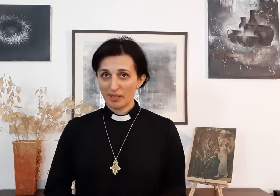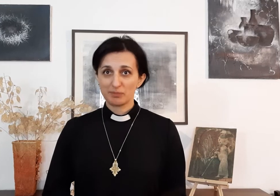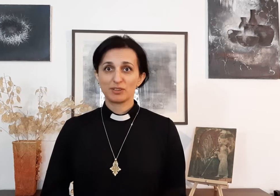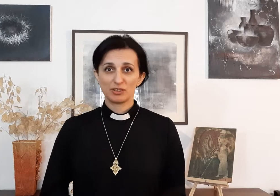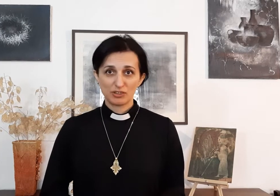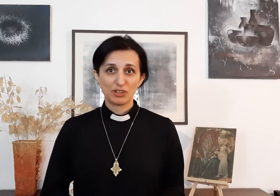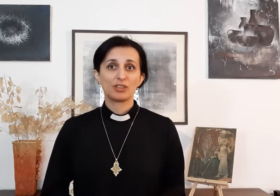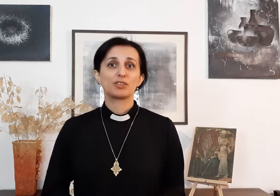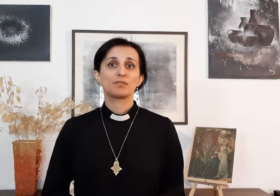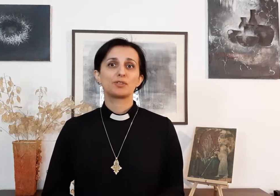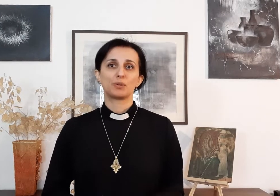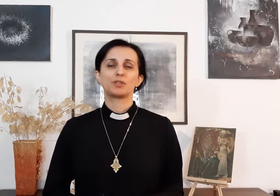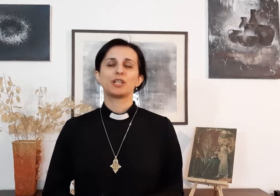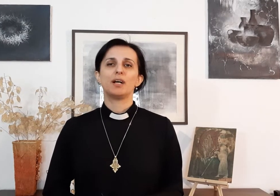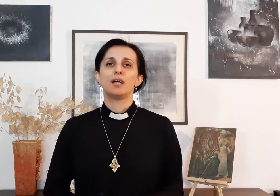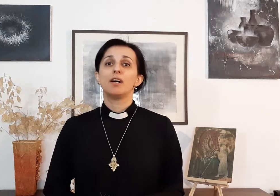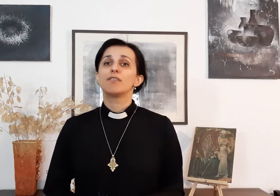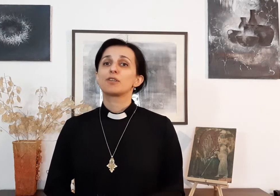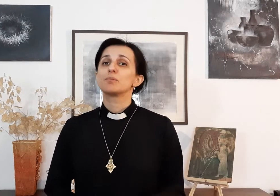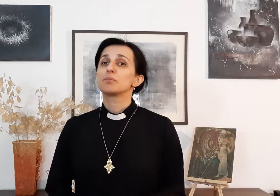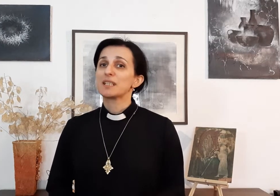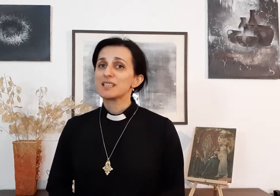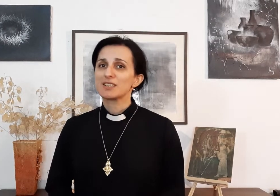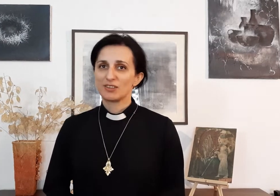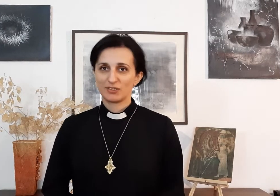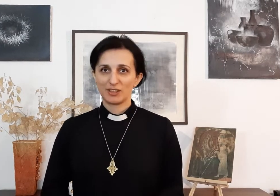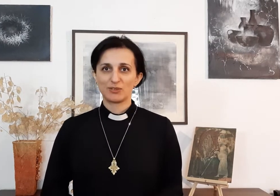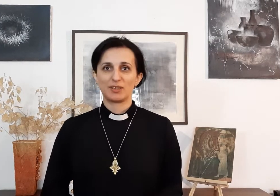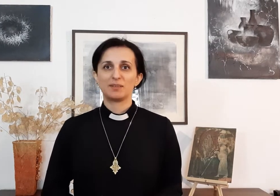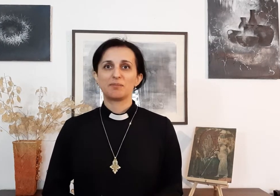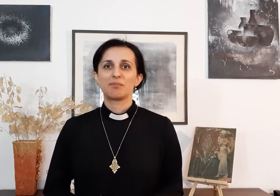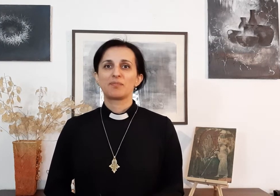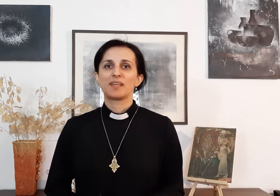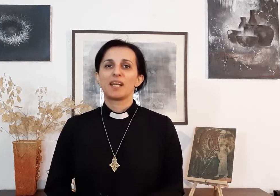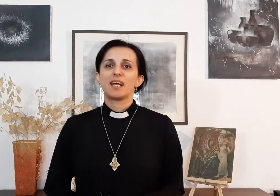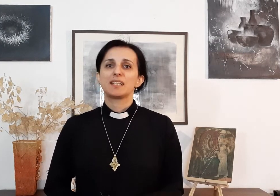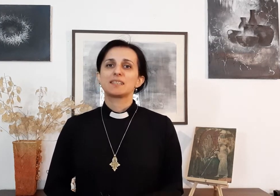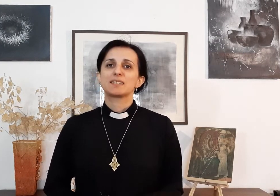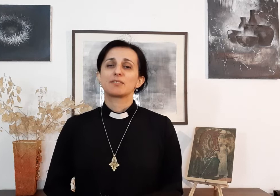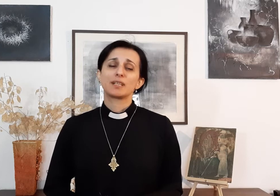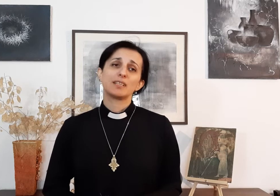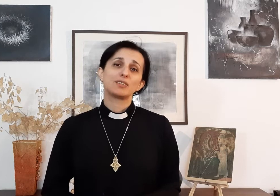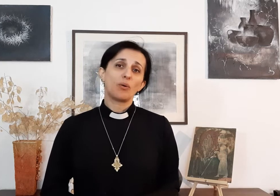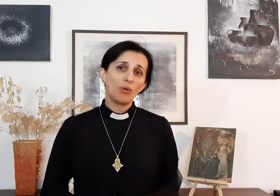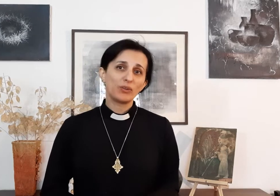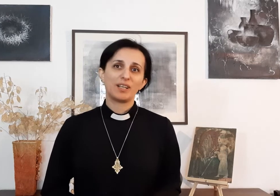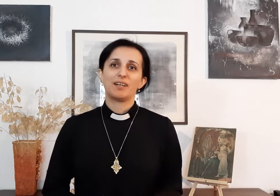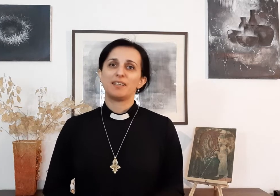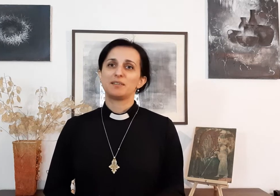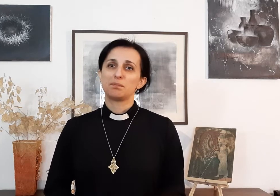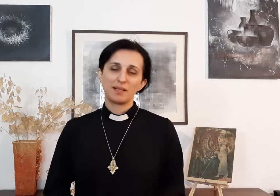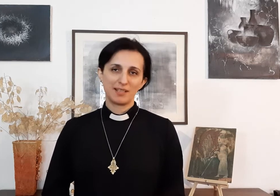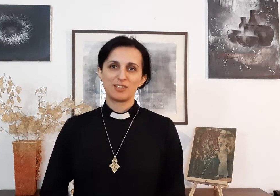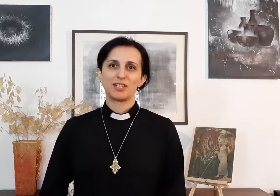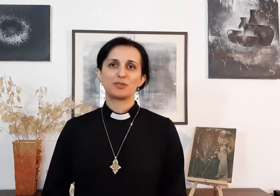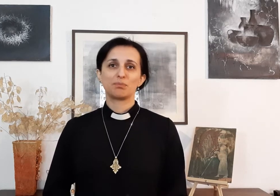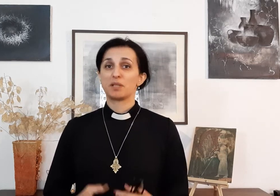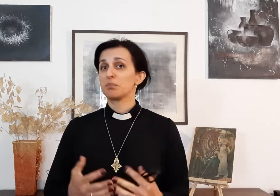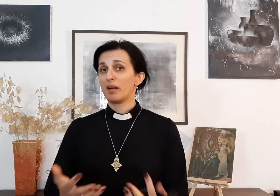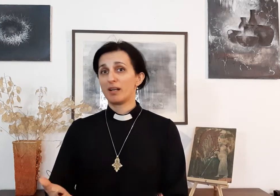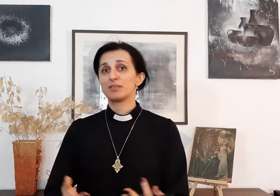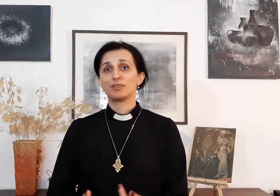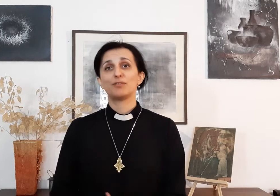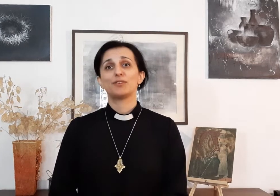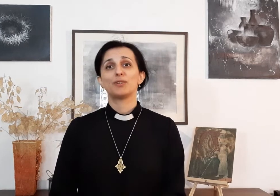Evangelical Baptist Church of Georgia, from Peace Cathedral. It's a great honor and pleasure to